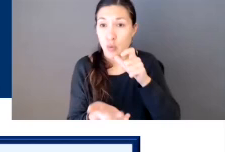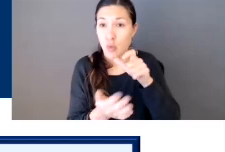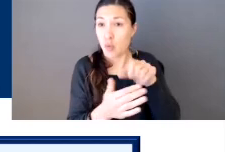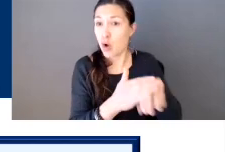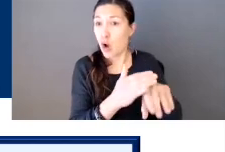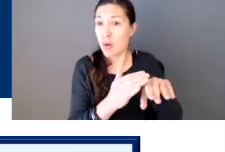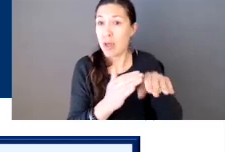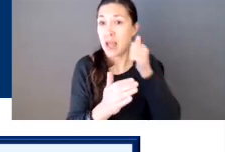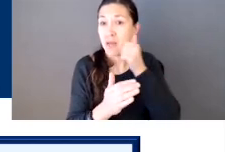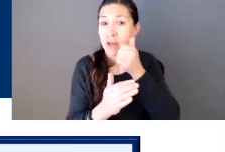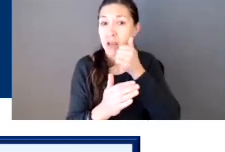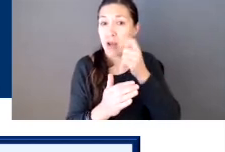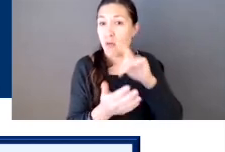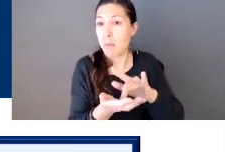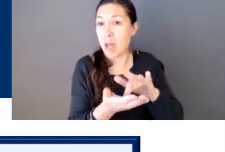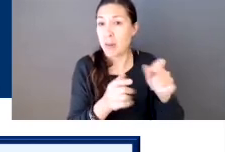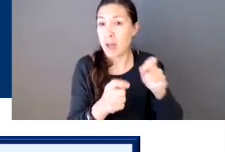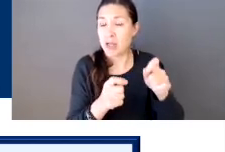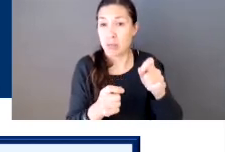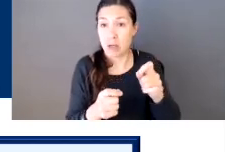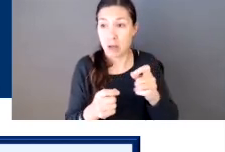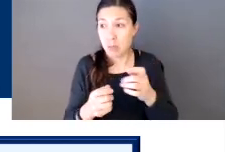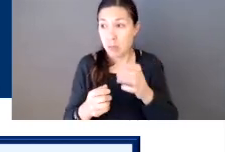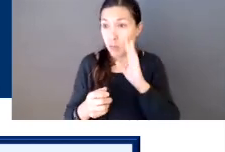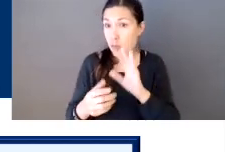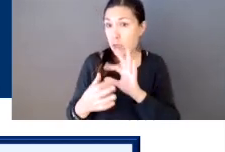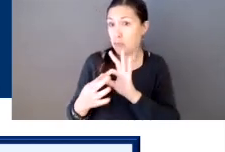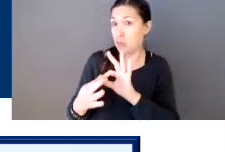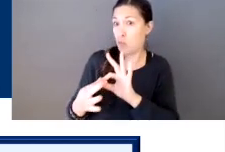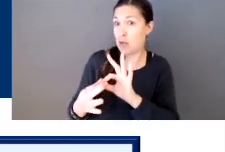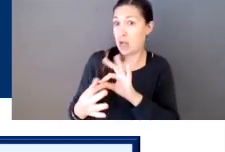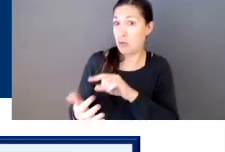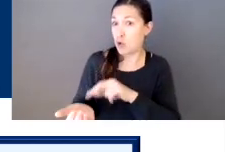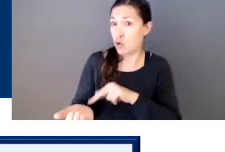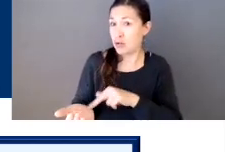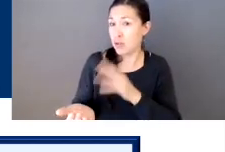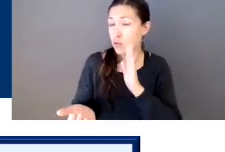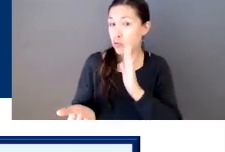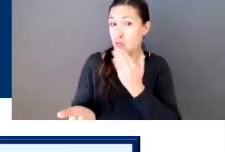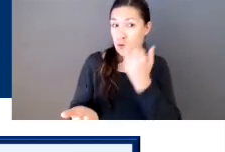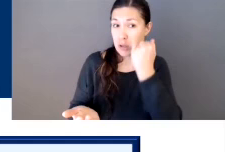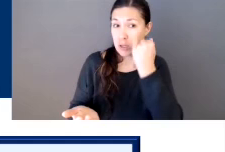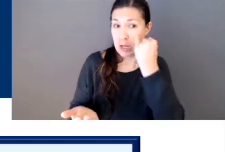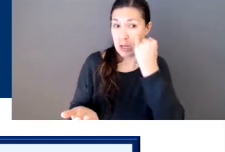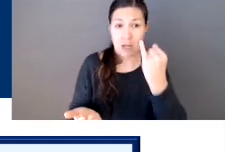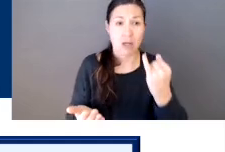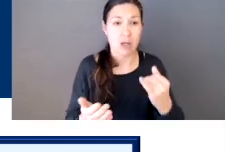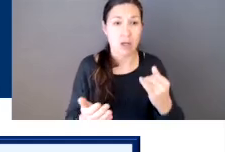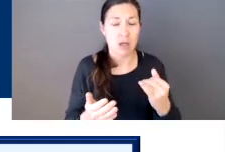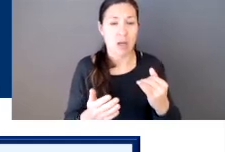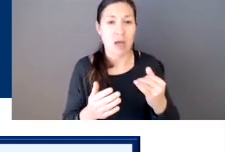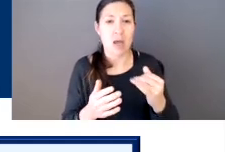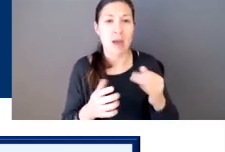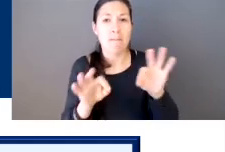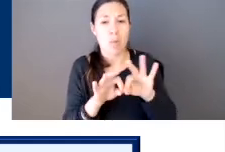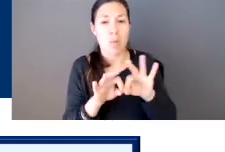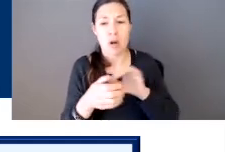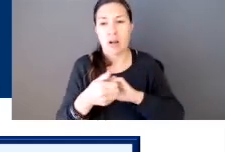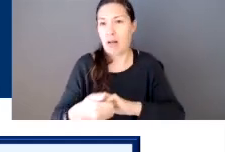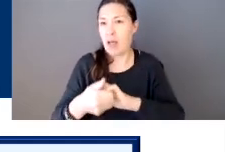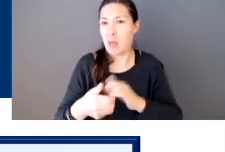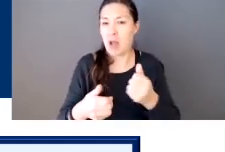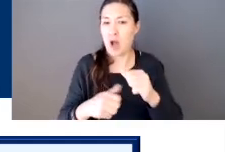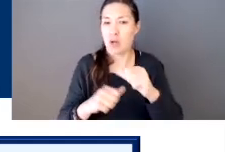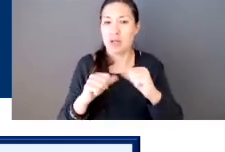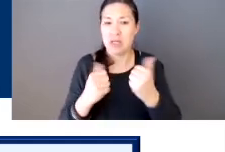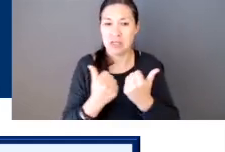them? It's always been critical for us in collaborating with other agencies, but again, now, due to,